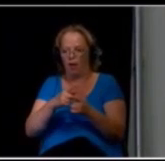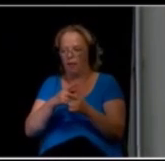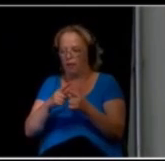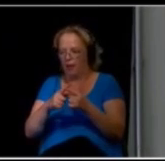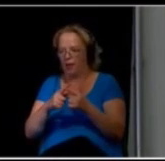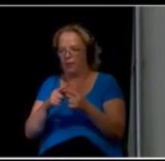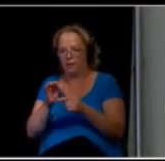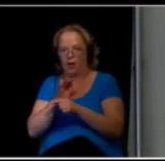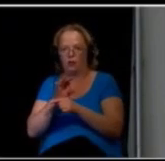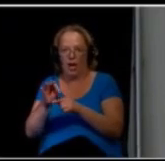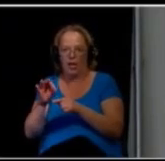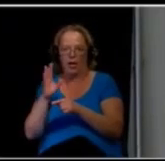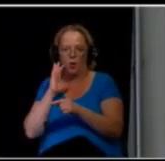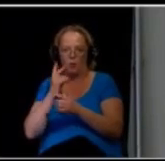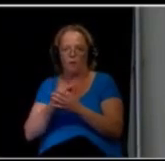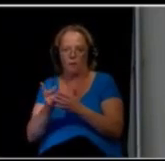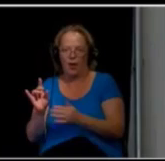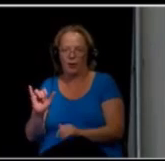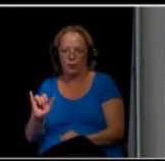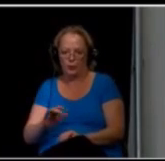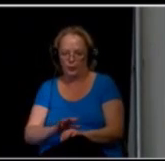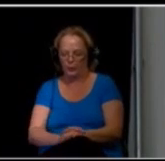fail.